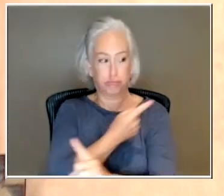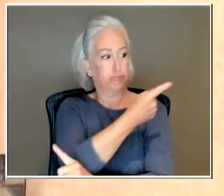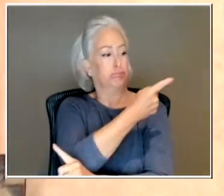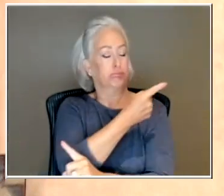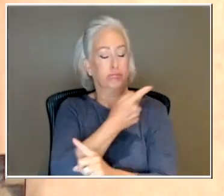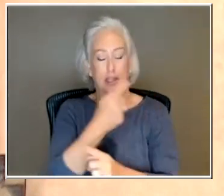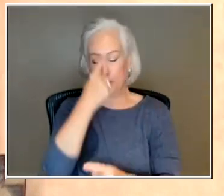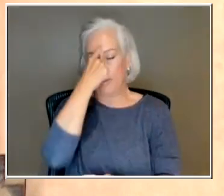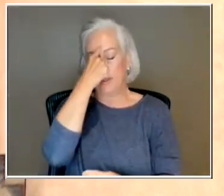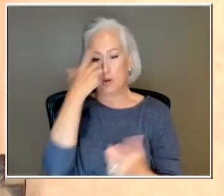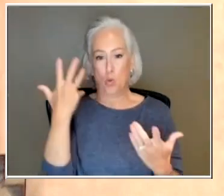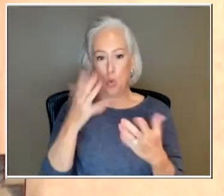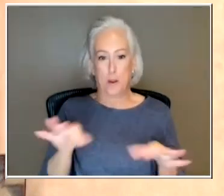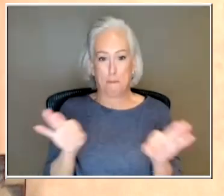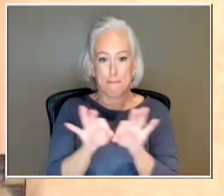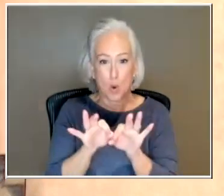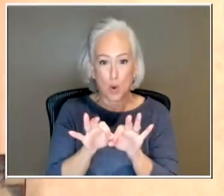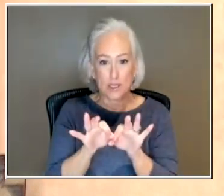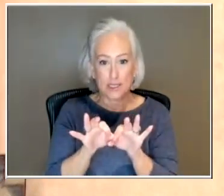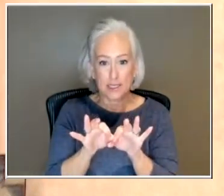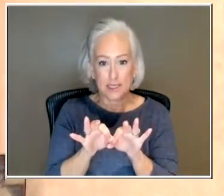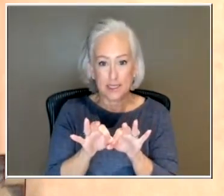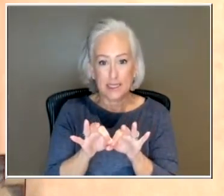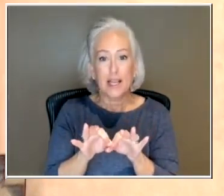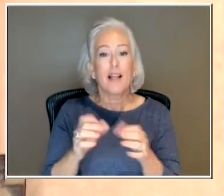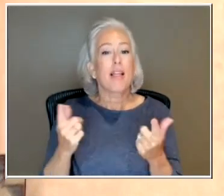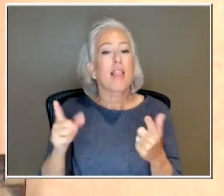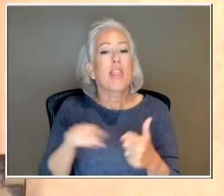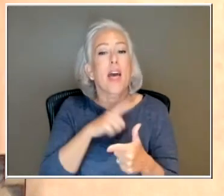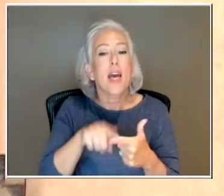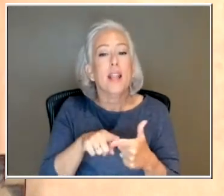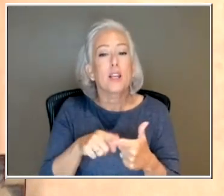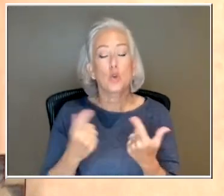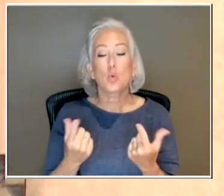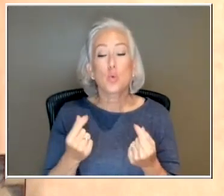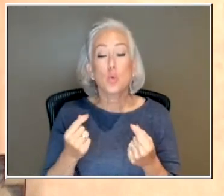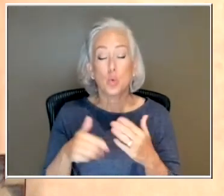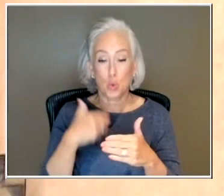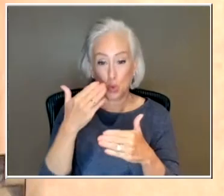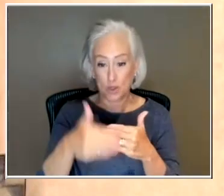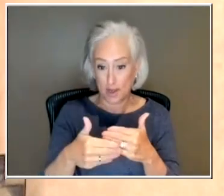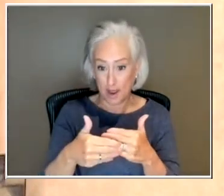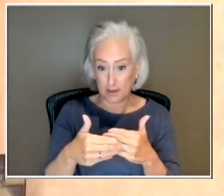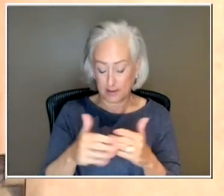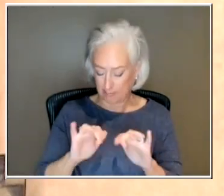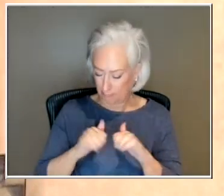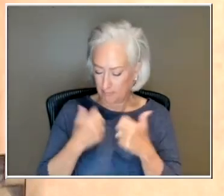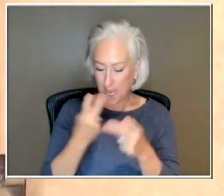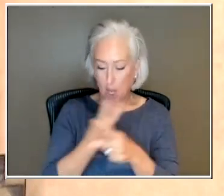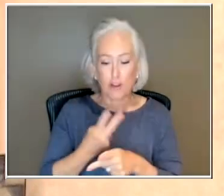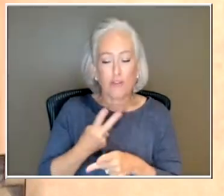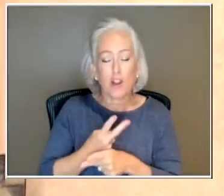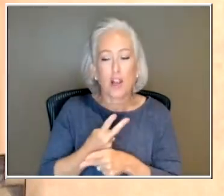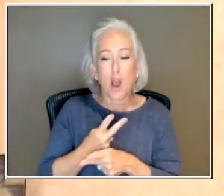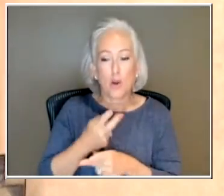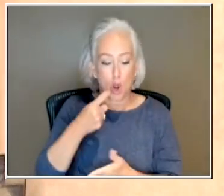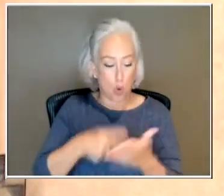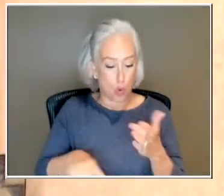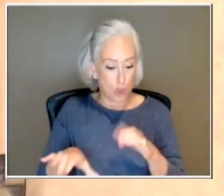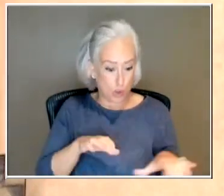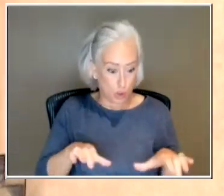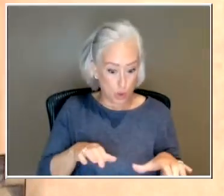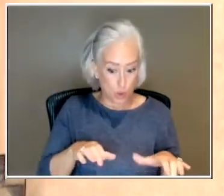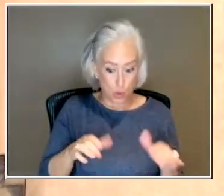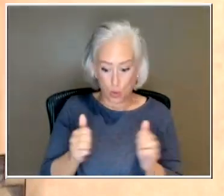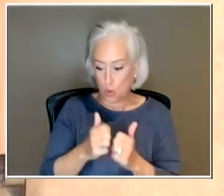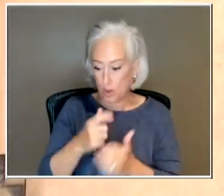important. And then it gets down to, what do you do next? And how do you figure out a way to do the best you can with what you've had?